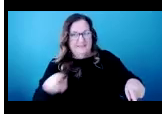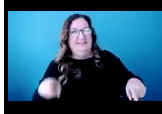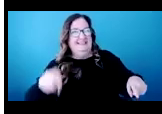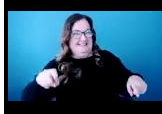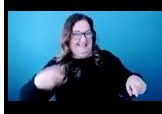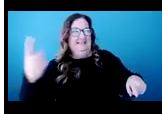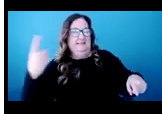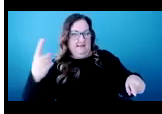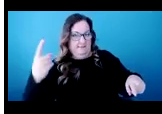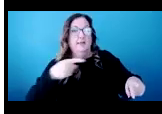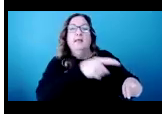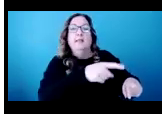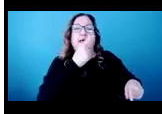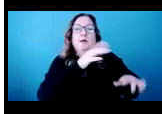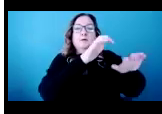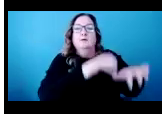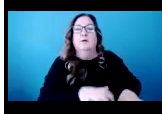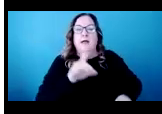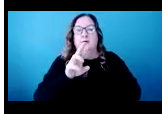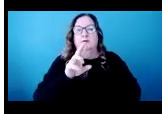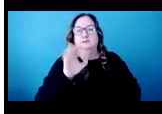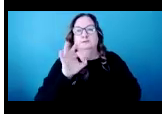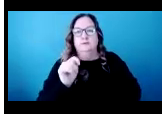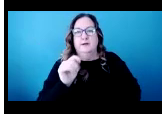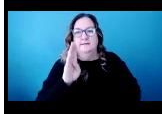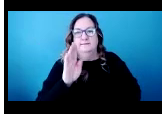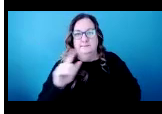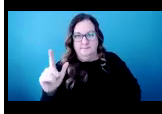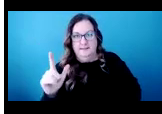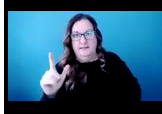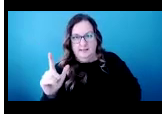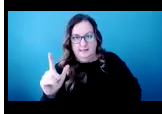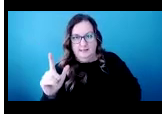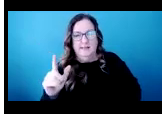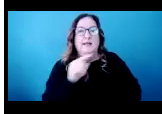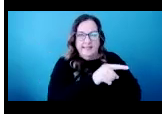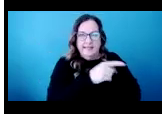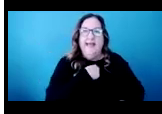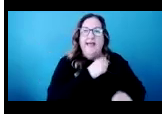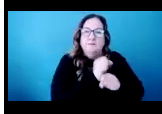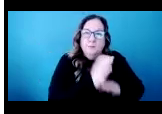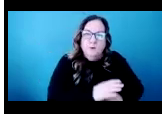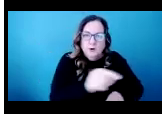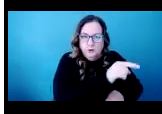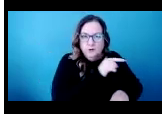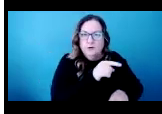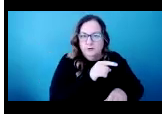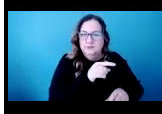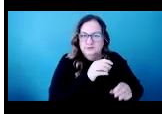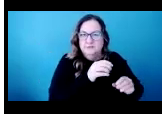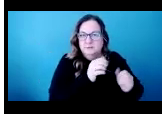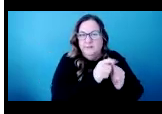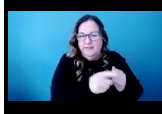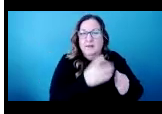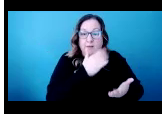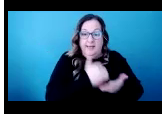have there are different workers in the legislative branch that will help you draft the bill, and